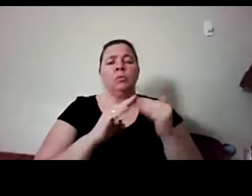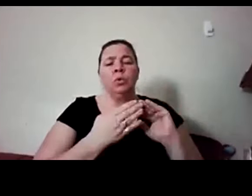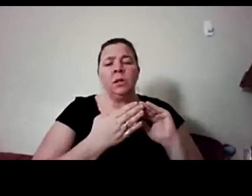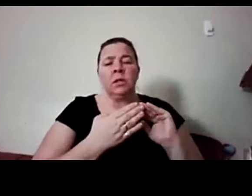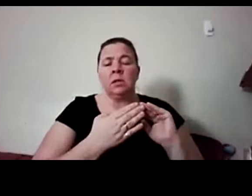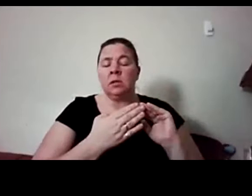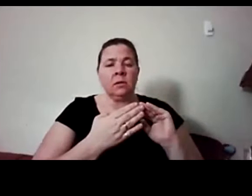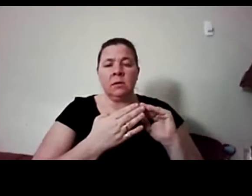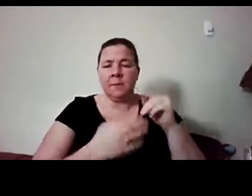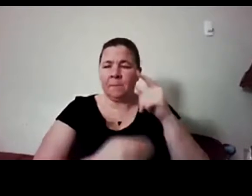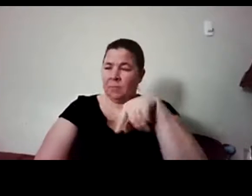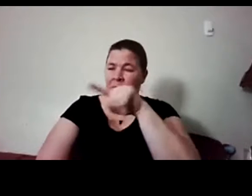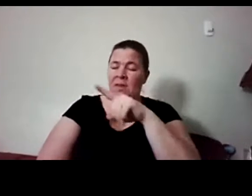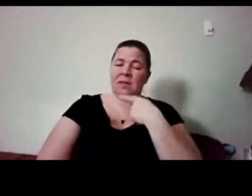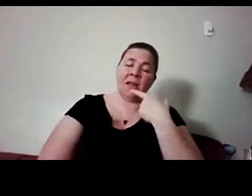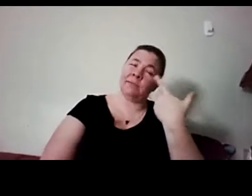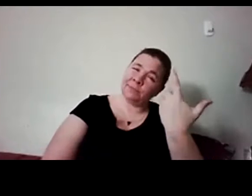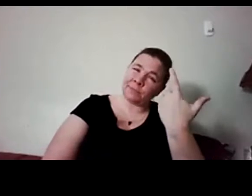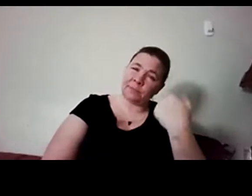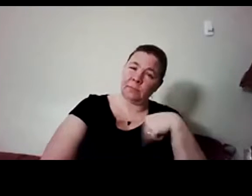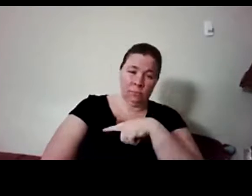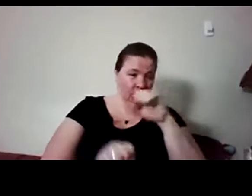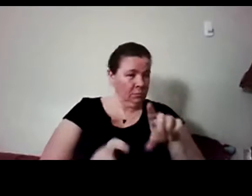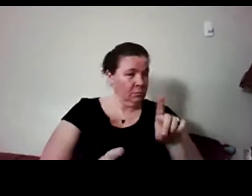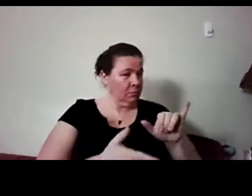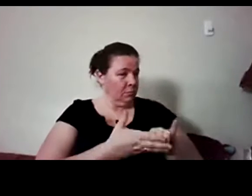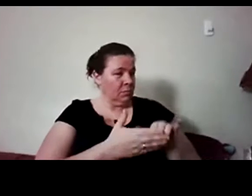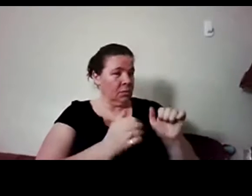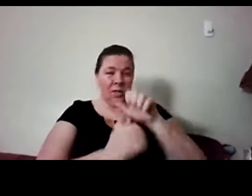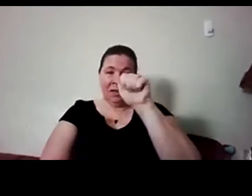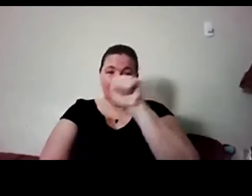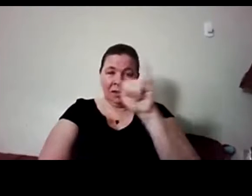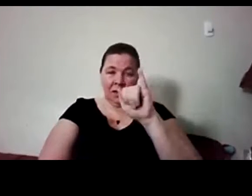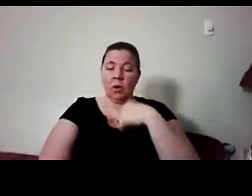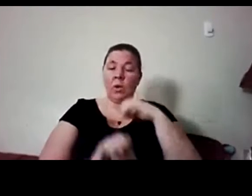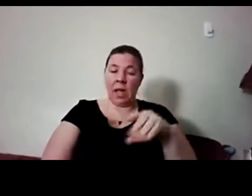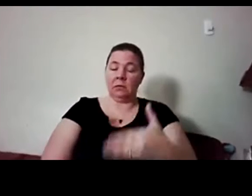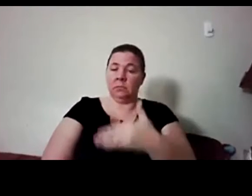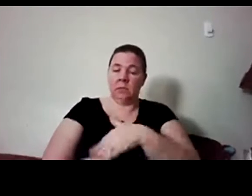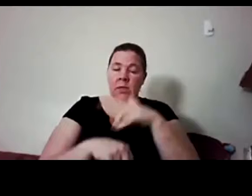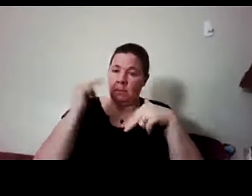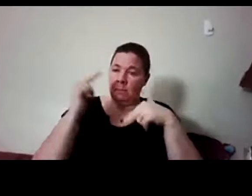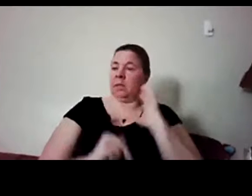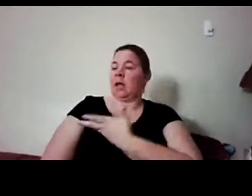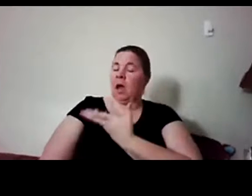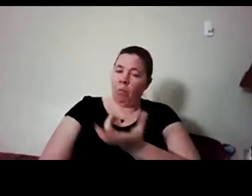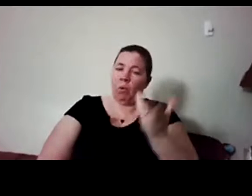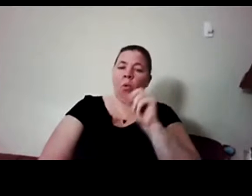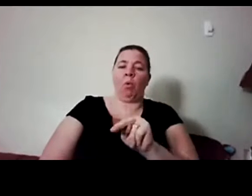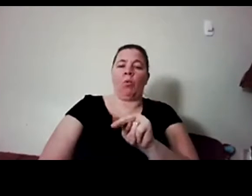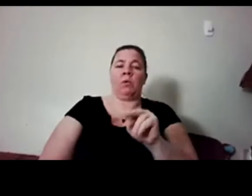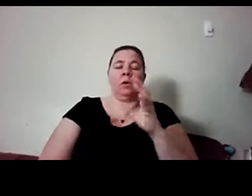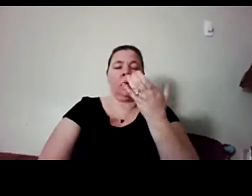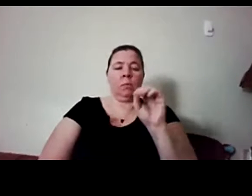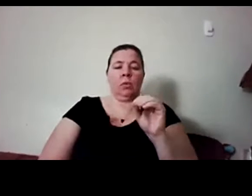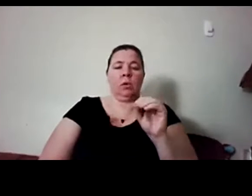these guys are going to say, you know what? We can do that too. With AI, we can do it even better. We can build our own community. And guess what?